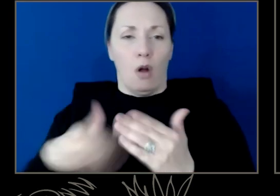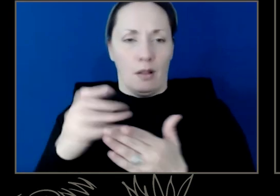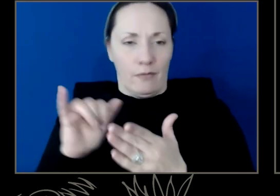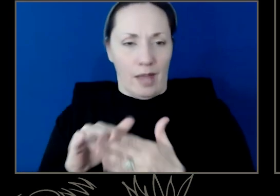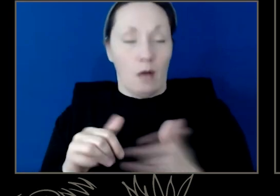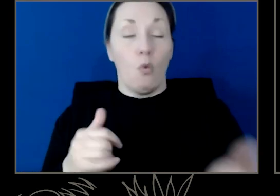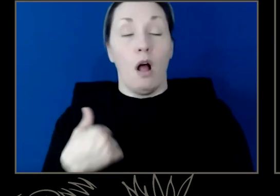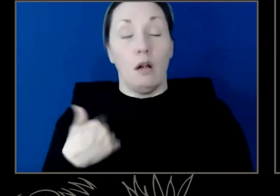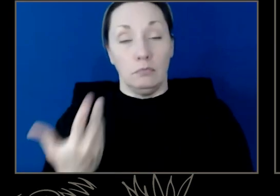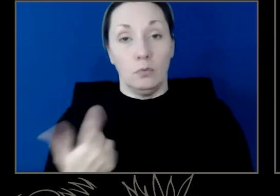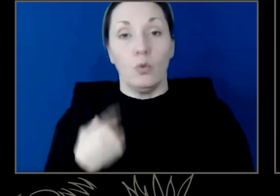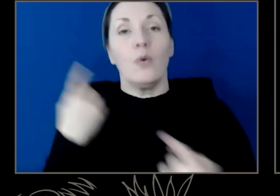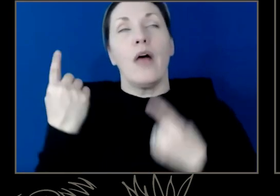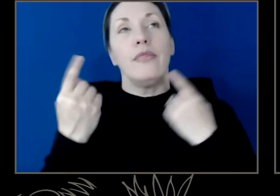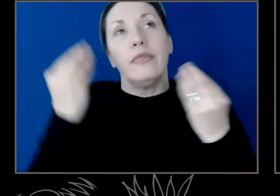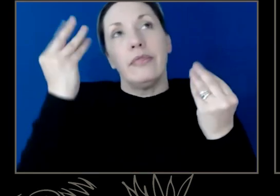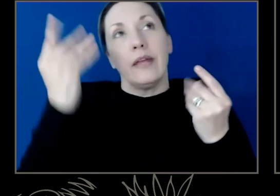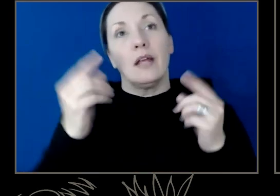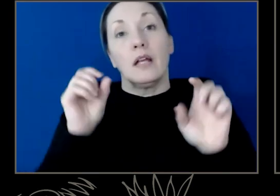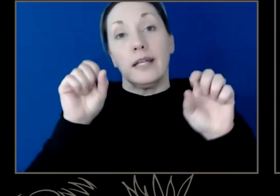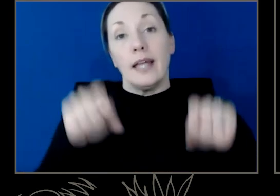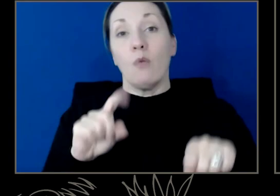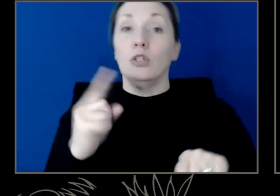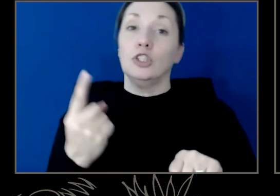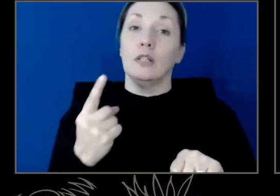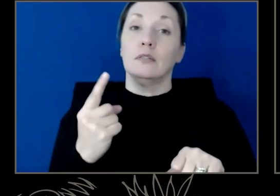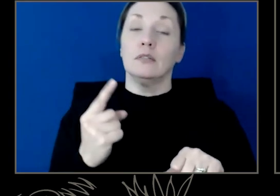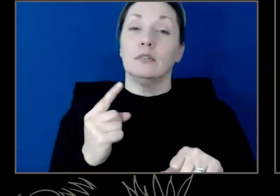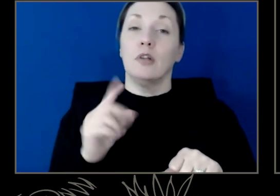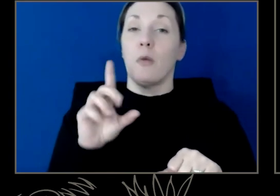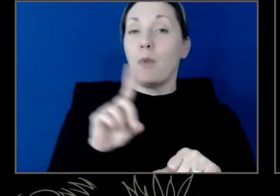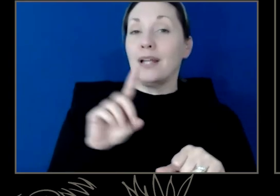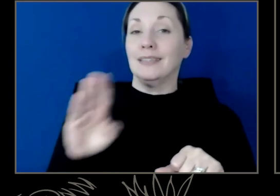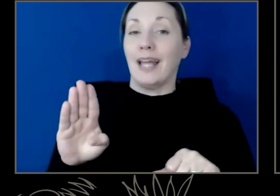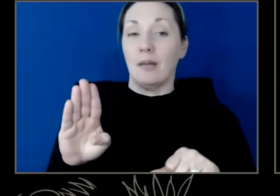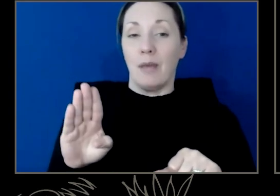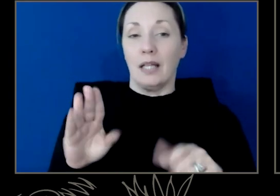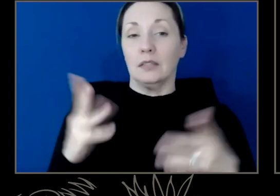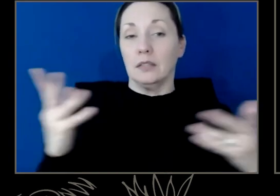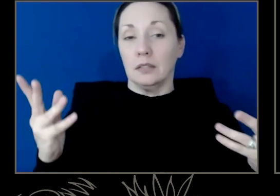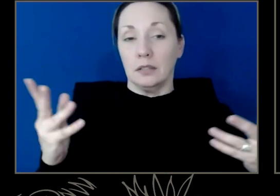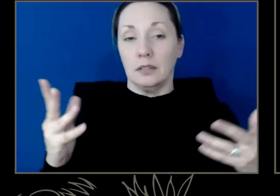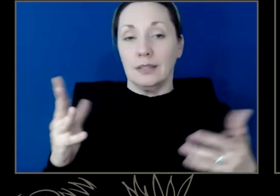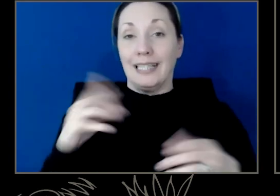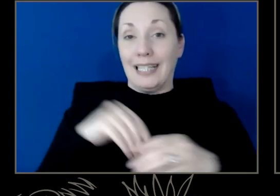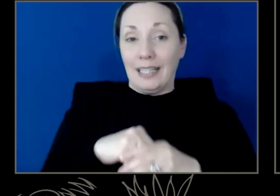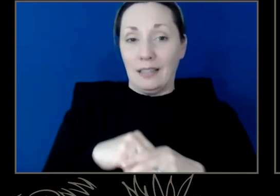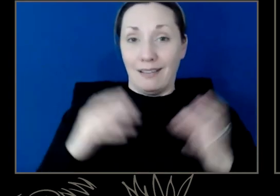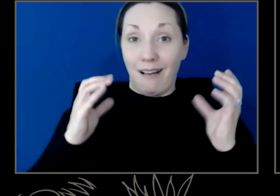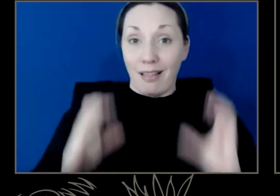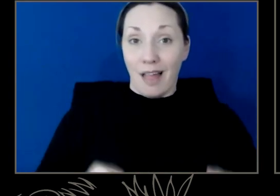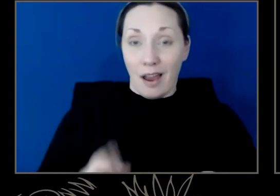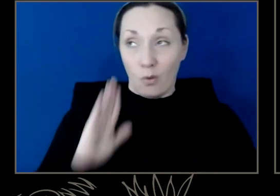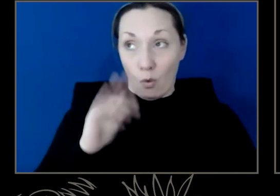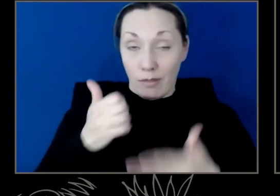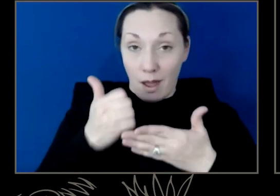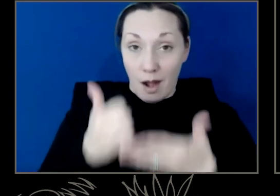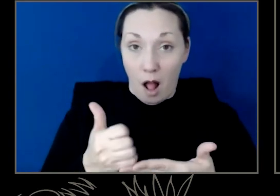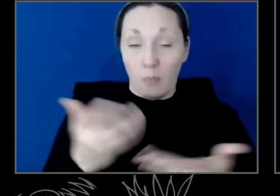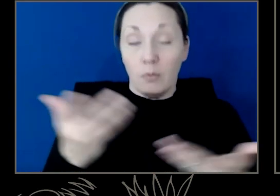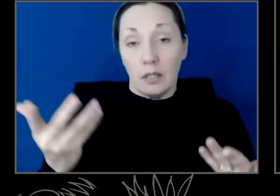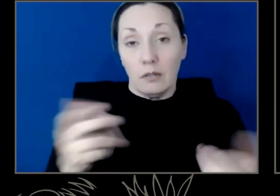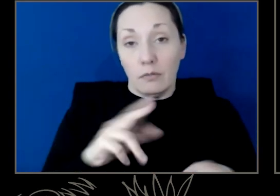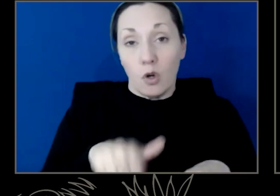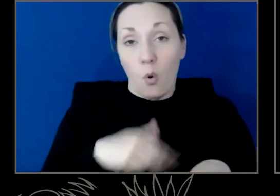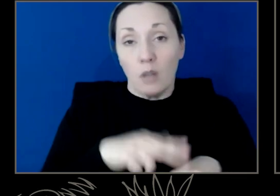were thinking about it and we thought, well, can we just put a database in the client? Like, will that help us with that? And of course, like,